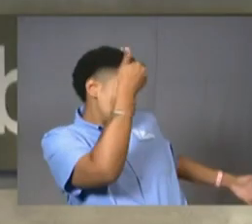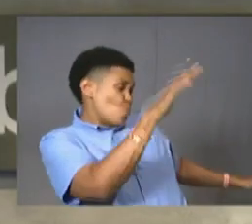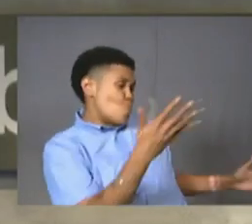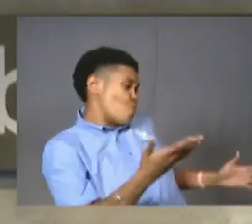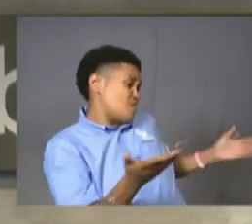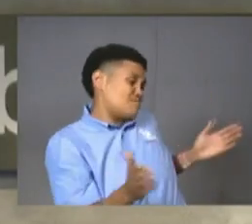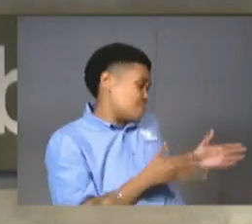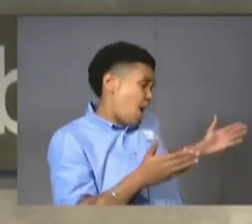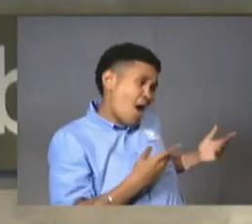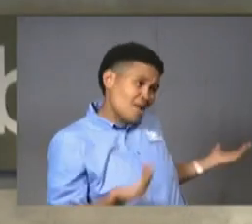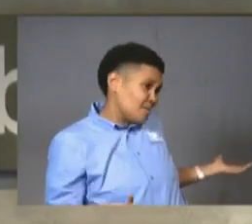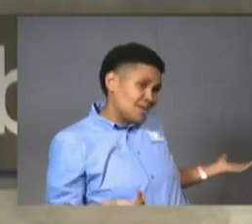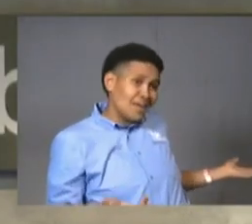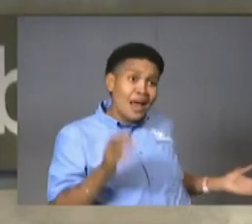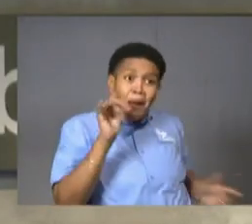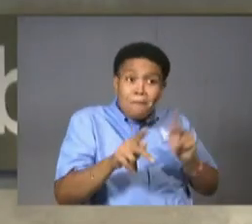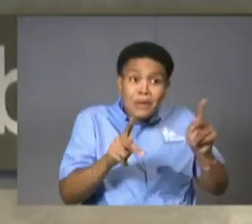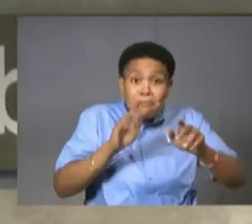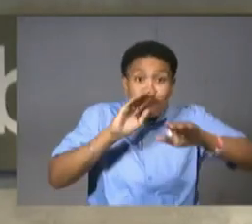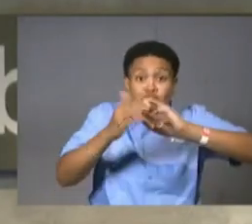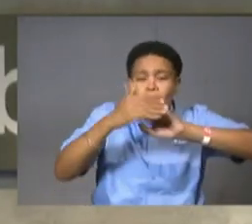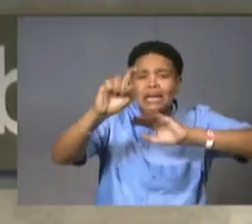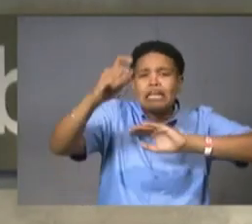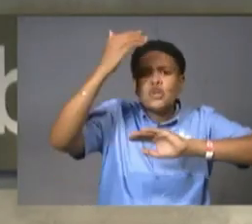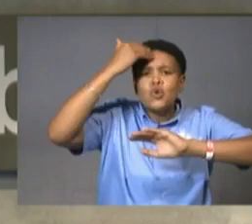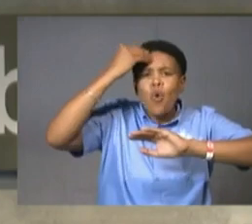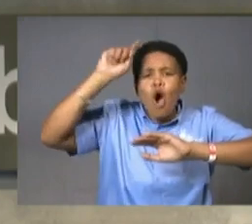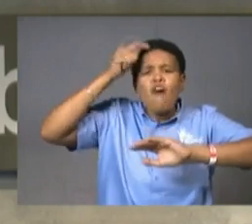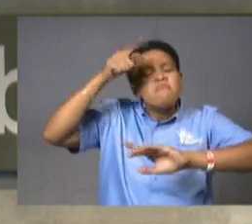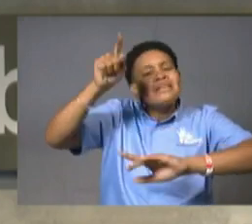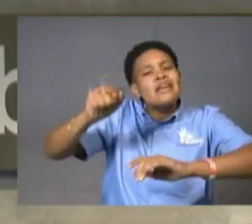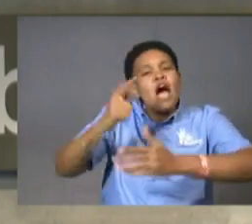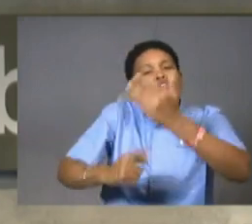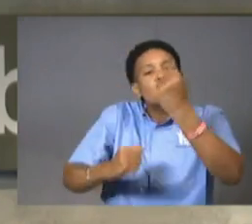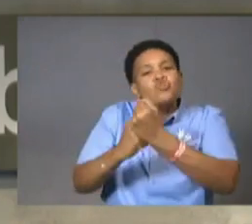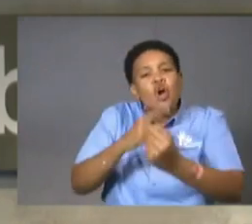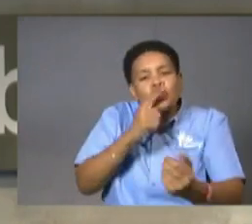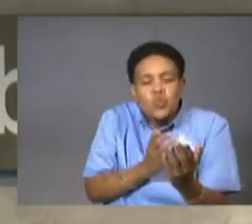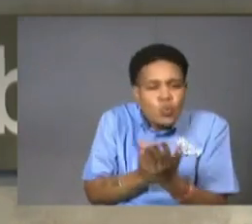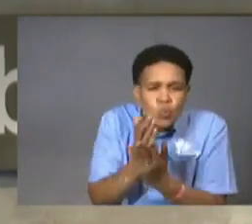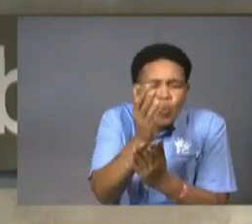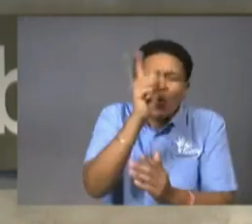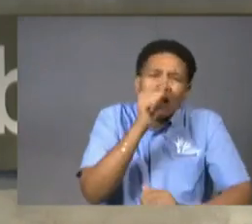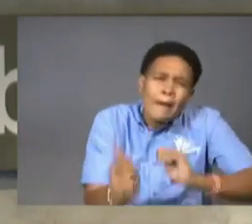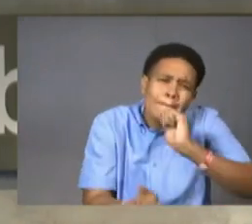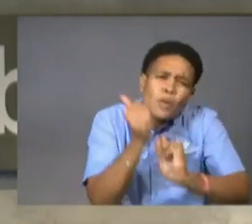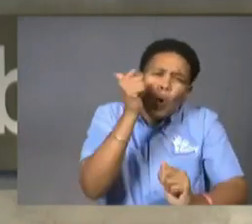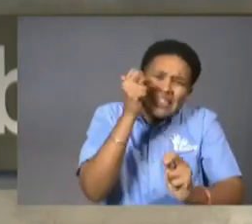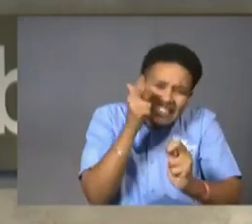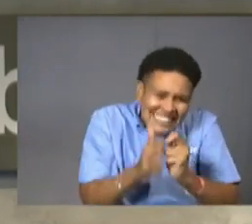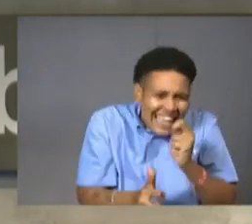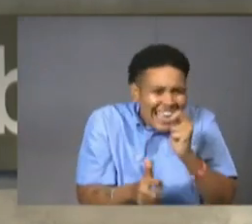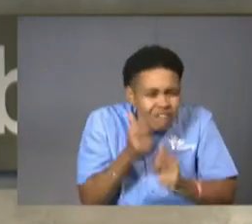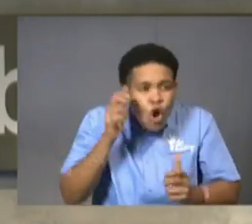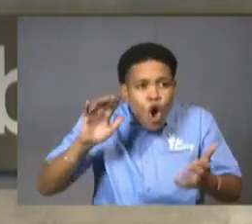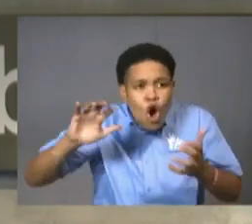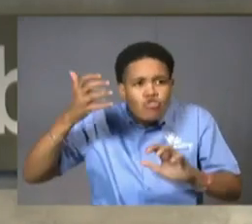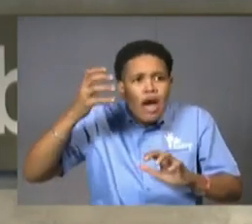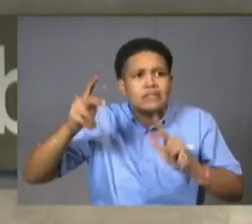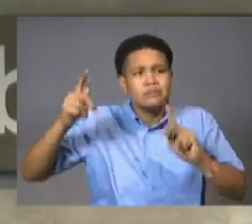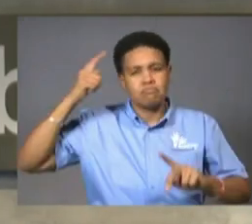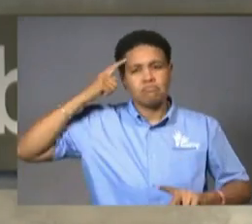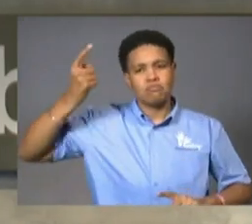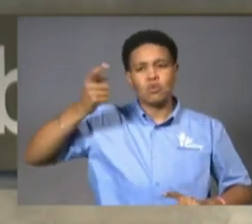and that the people of Jamaica need a government they can trust to take us through the most difficult crisis in